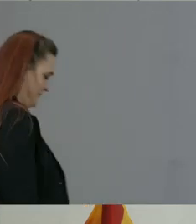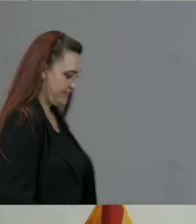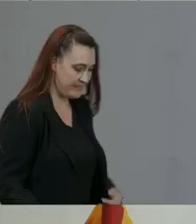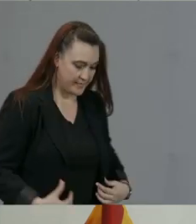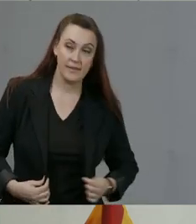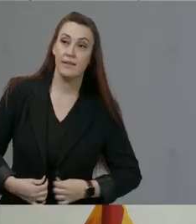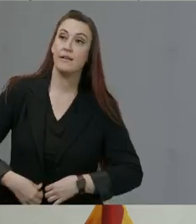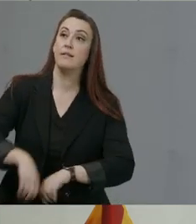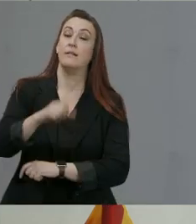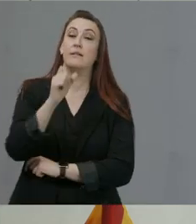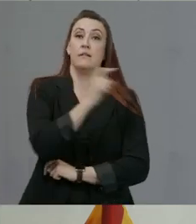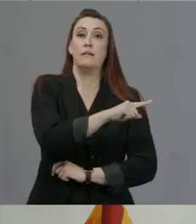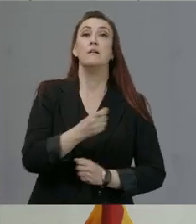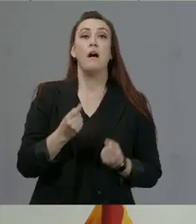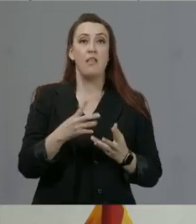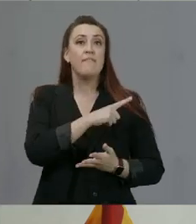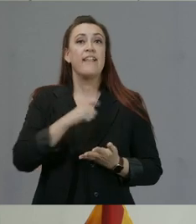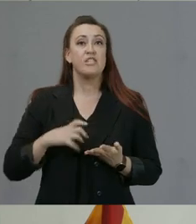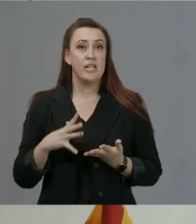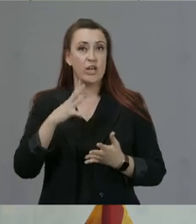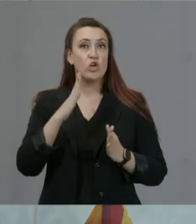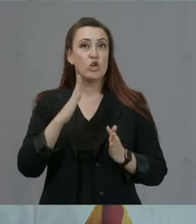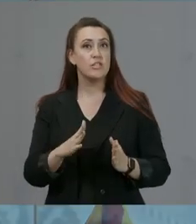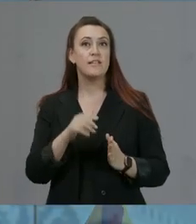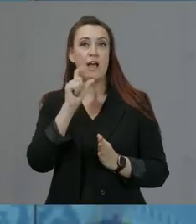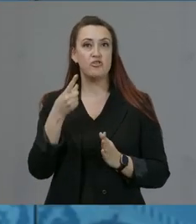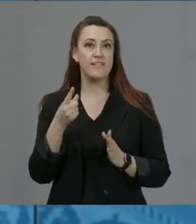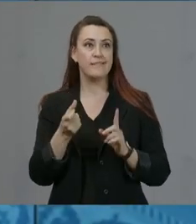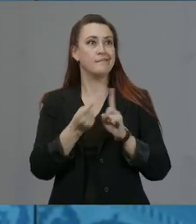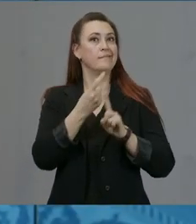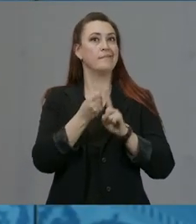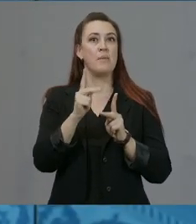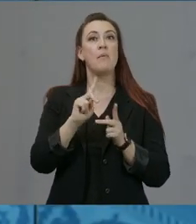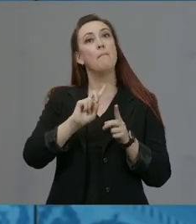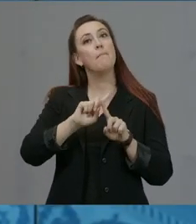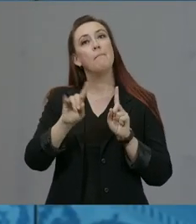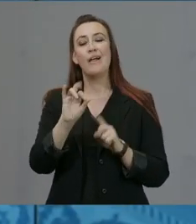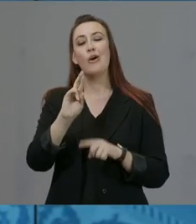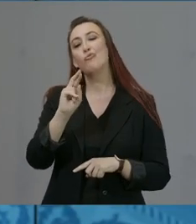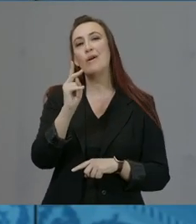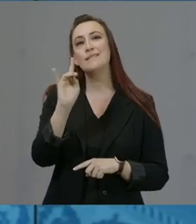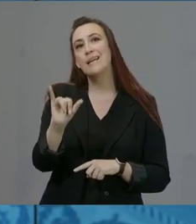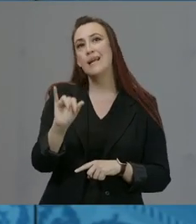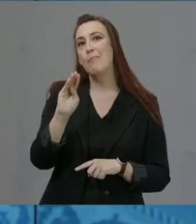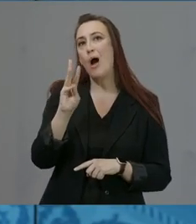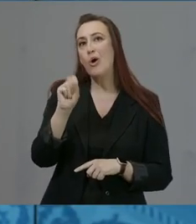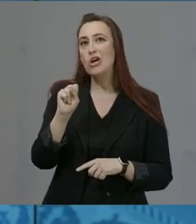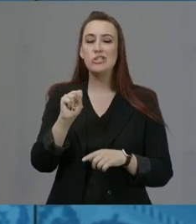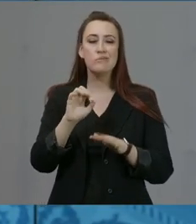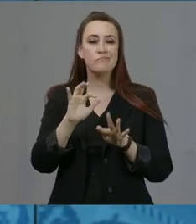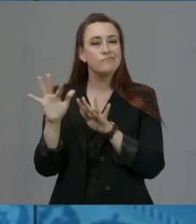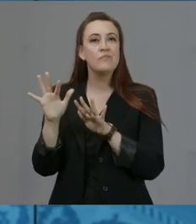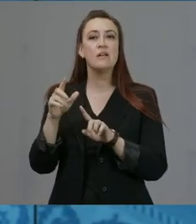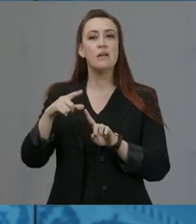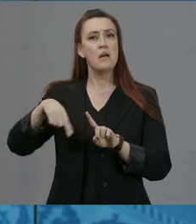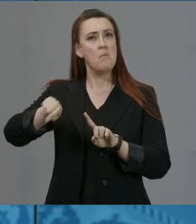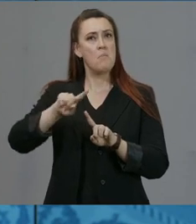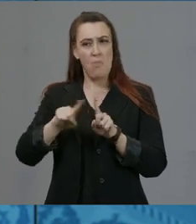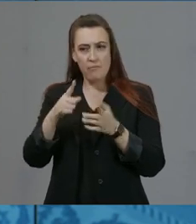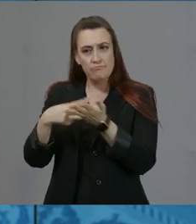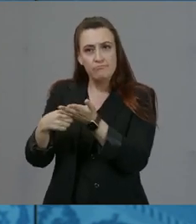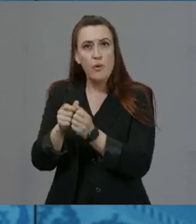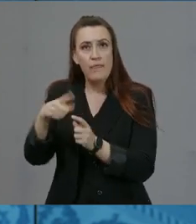Governor, I'm talking to a lot of legislators, not just the fringes, people like Russell Powers, people out there, and they say, look,